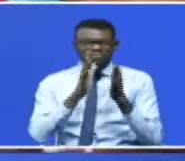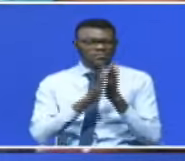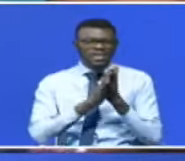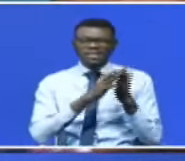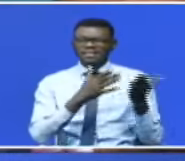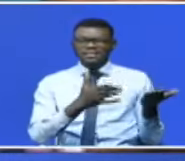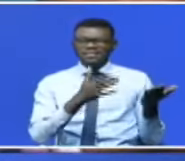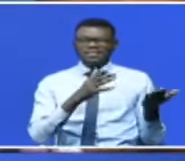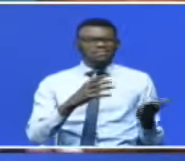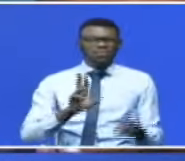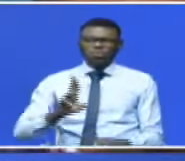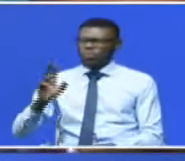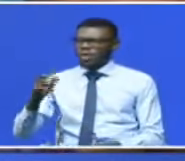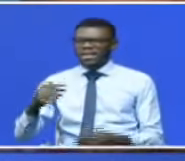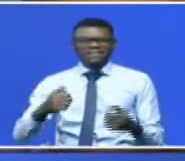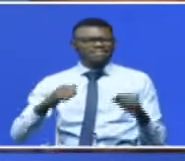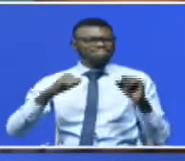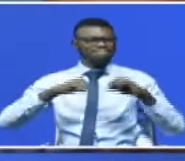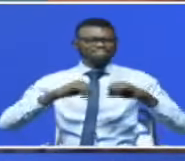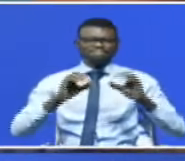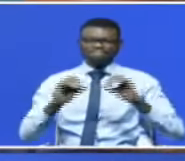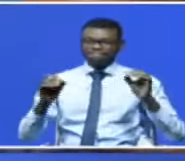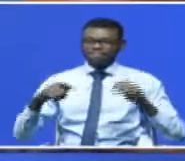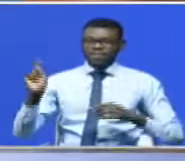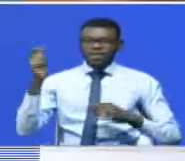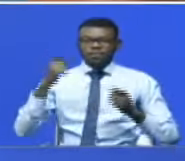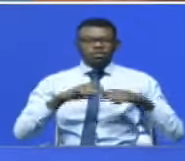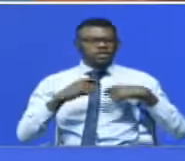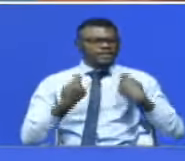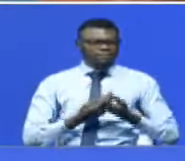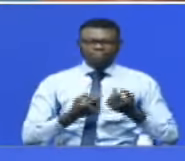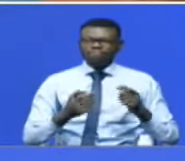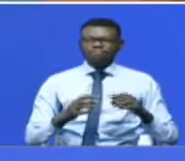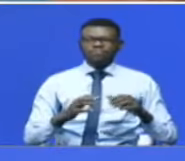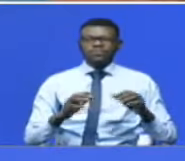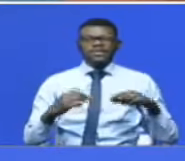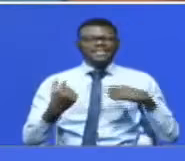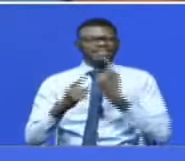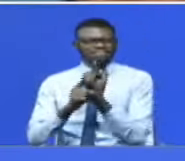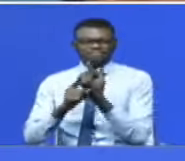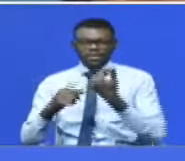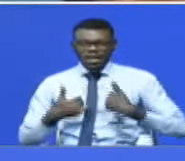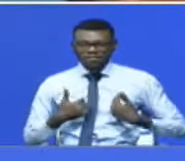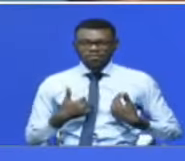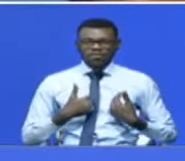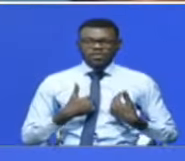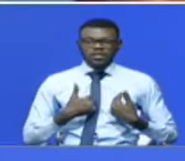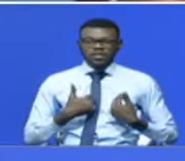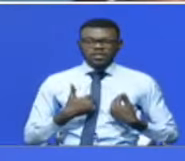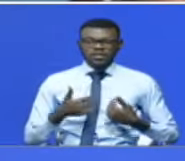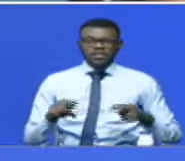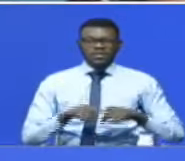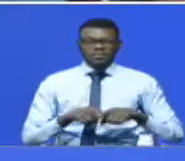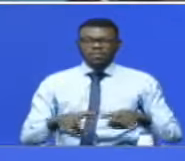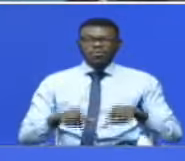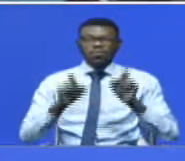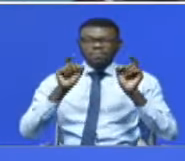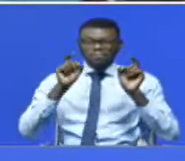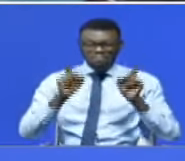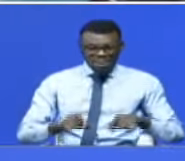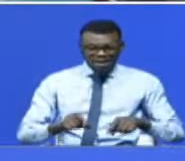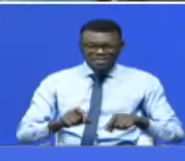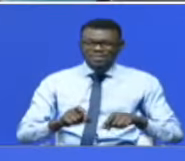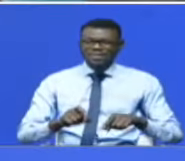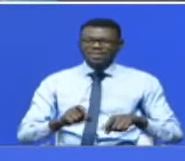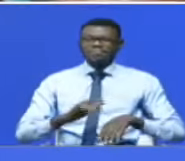boss. But as you know, Kenya is a multi-ethnic society. And because of this, you must be actually